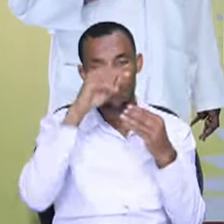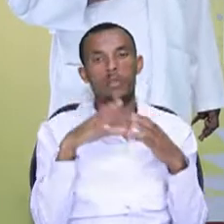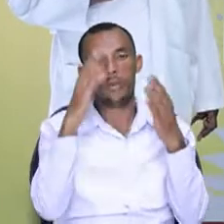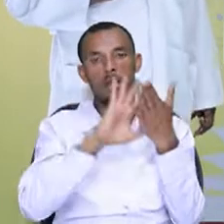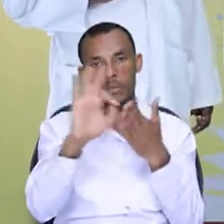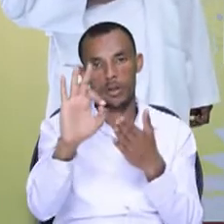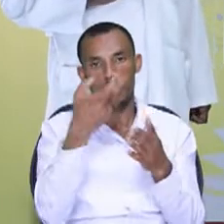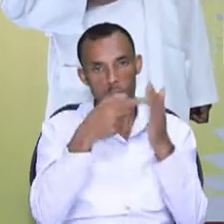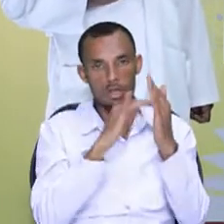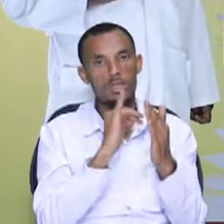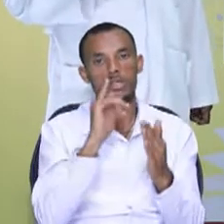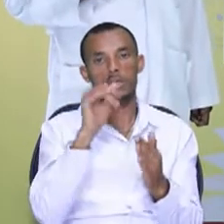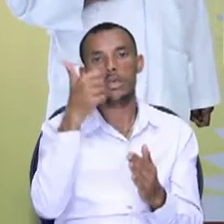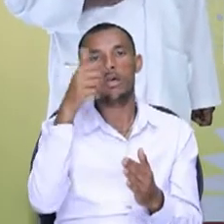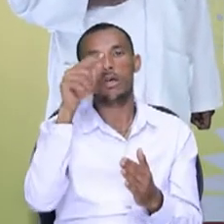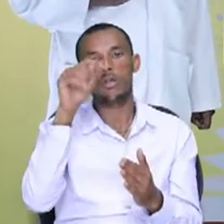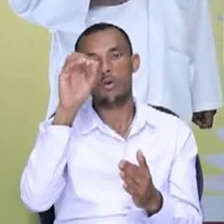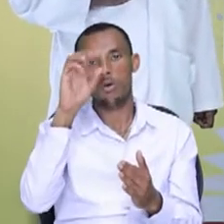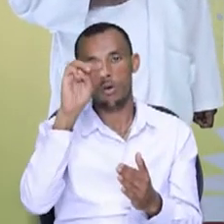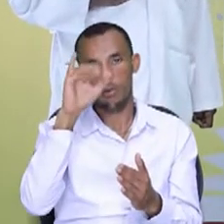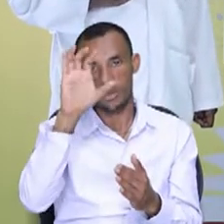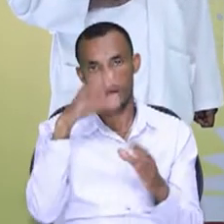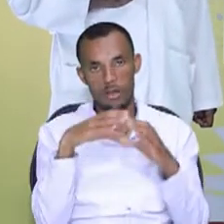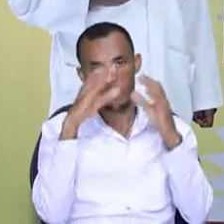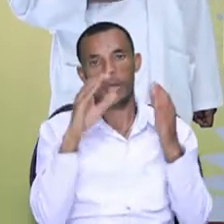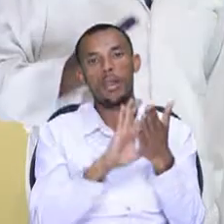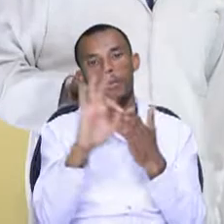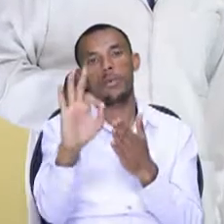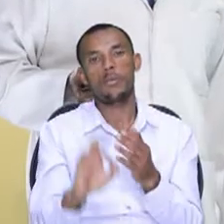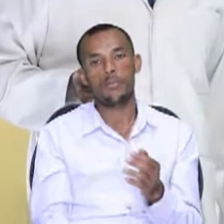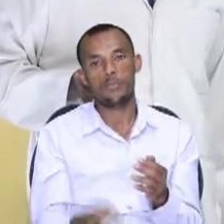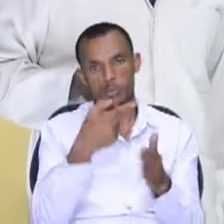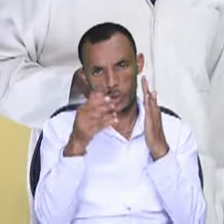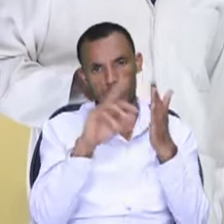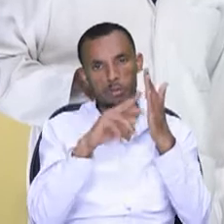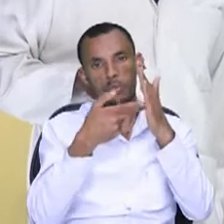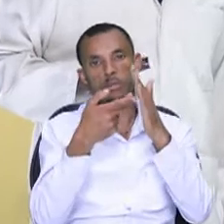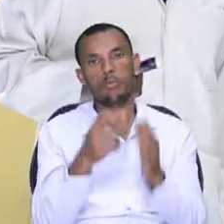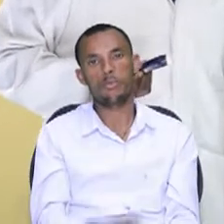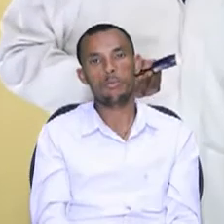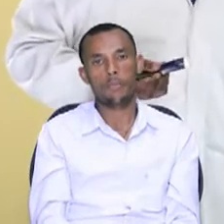number. What is atomic number? Atomic